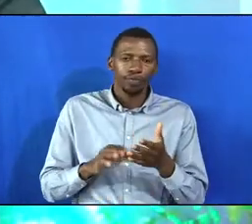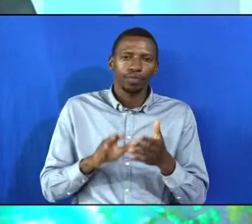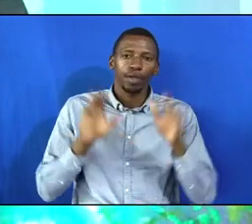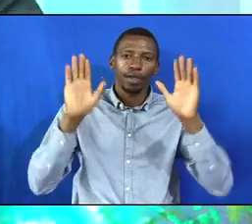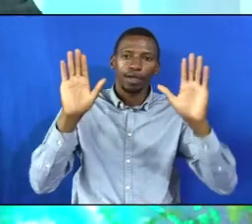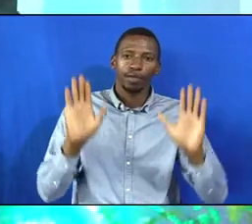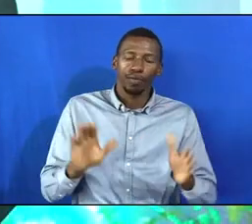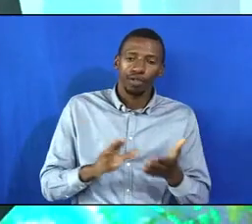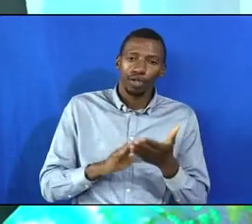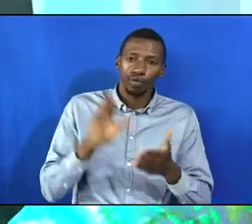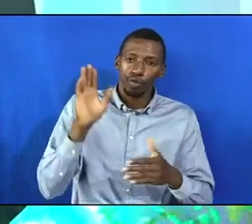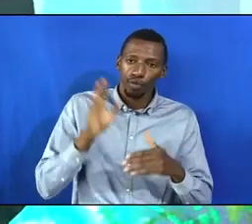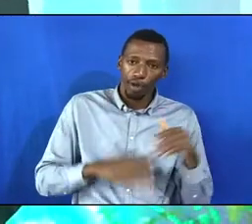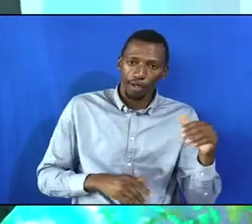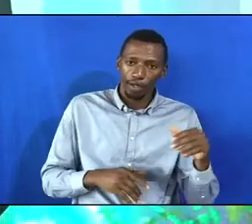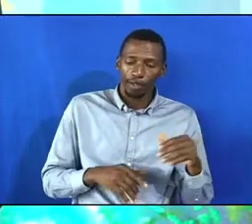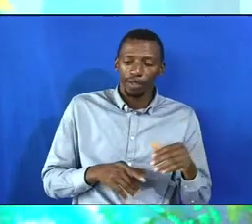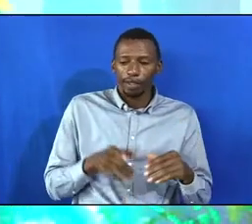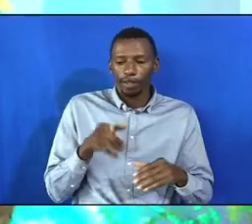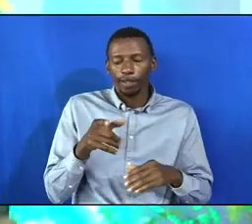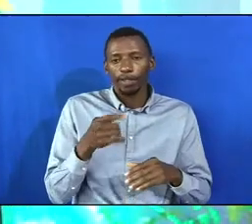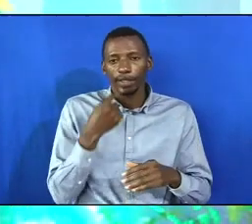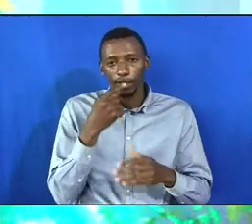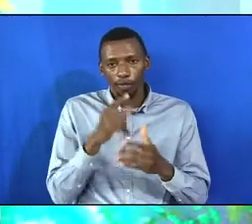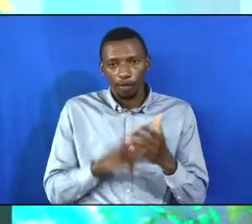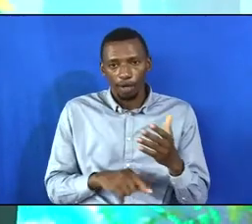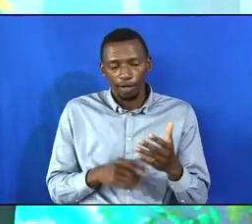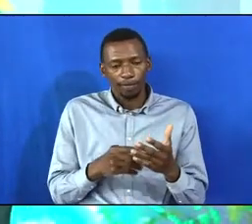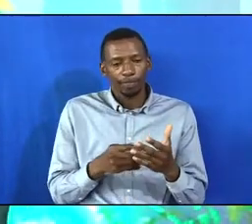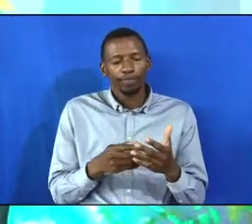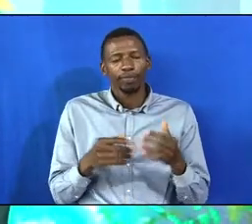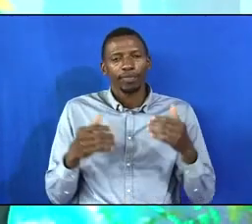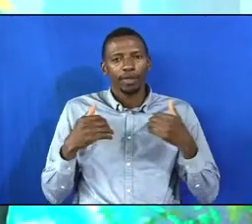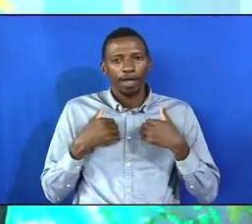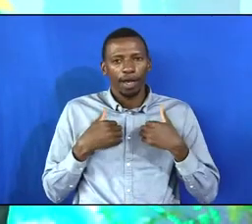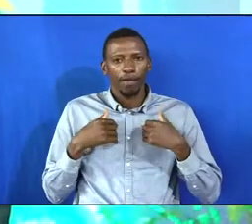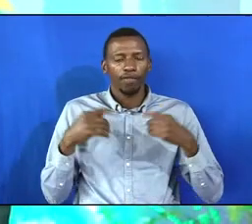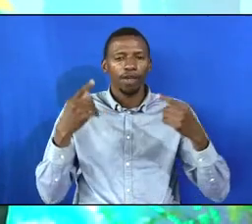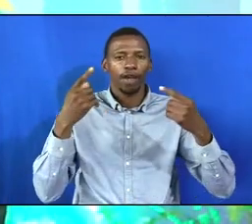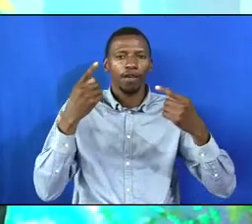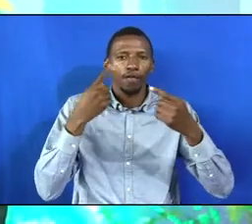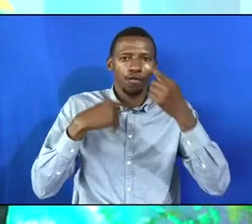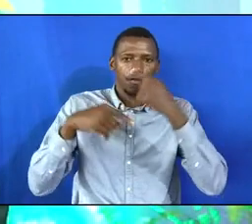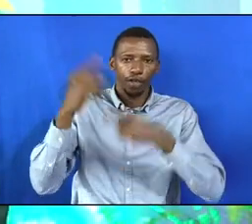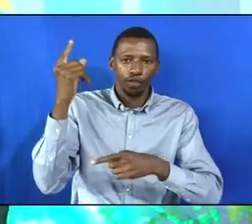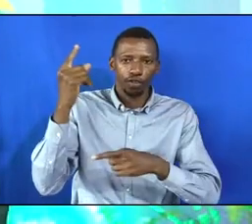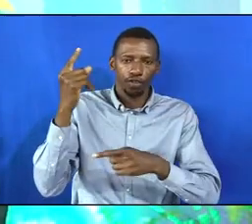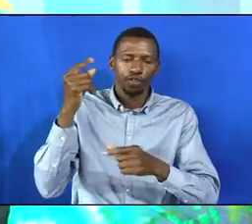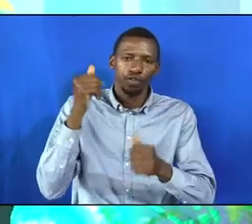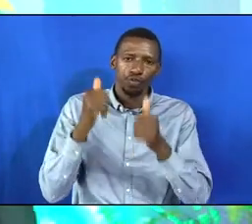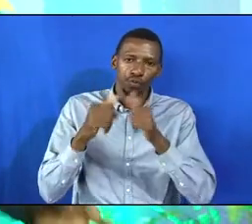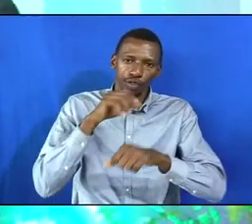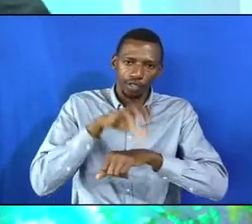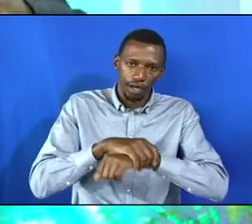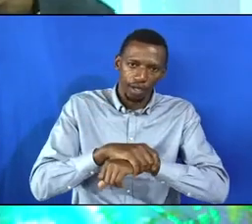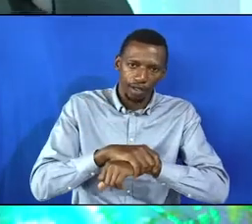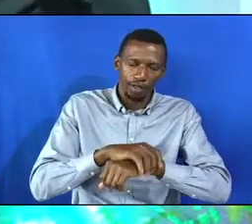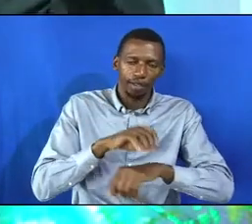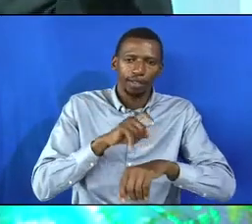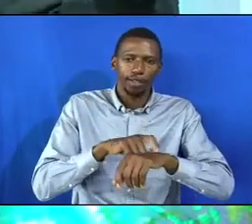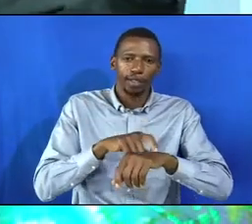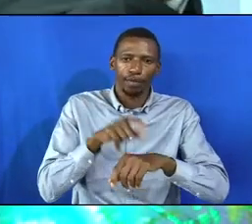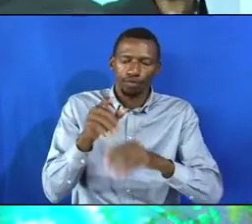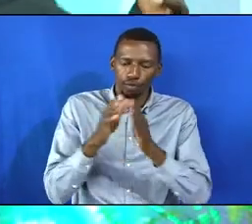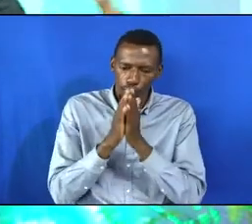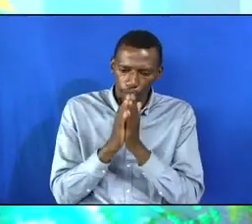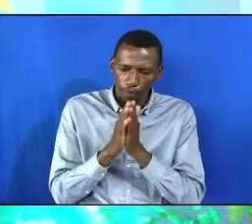importantly, what this is telling us here, they are the victories that are gained. We in the audience chamber with God, when